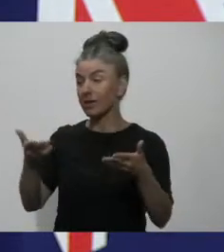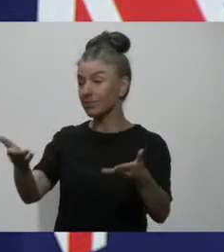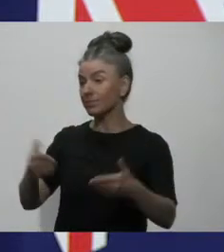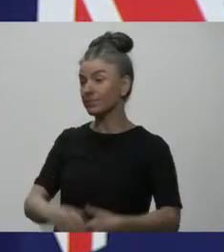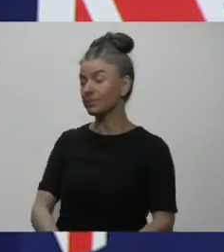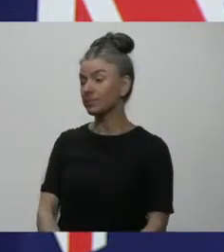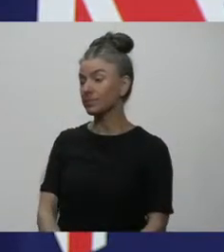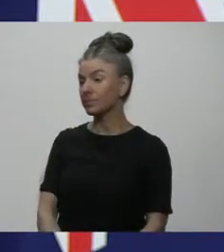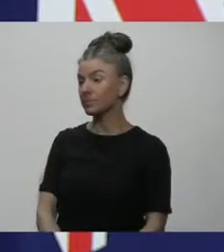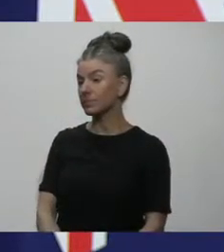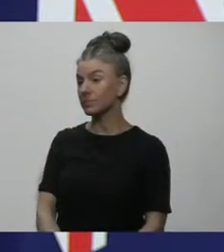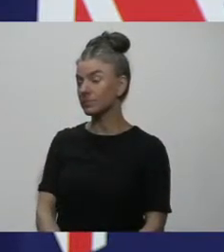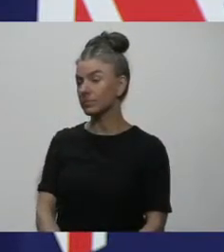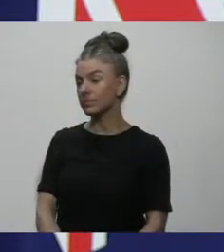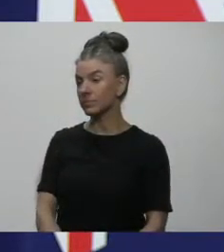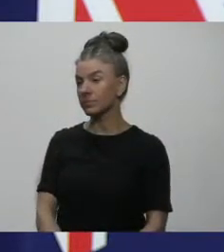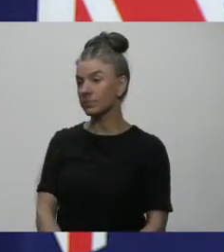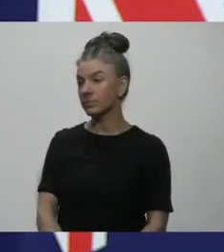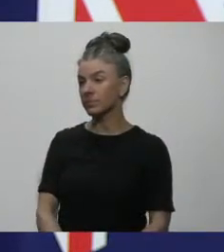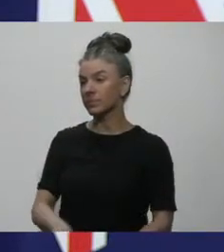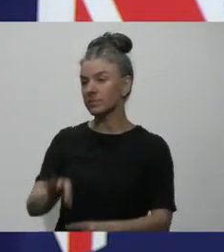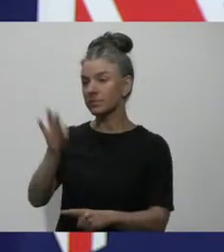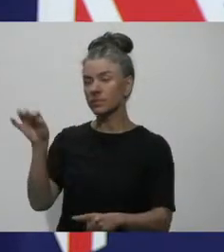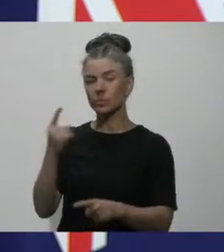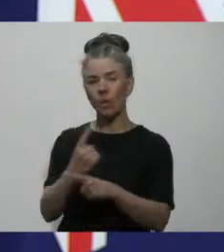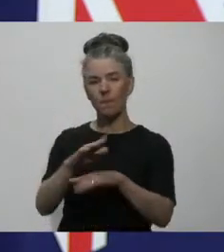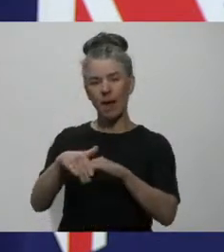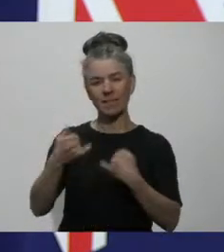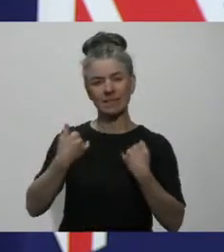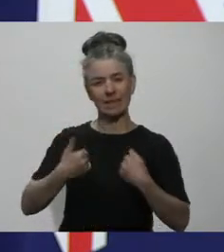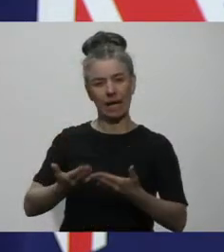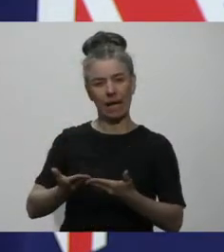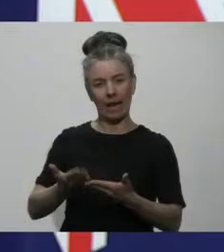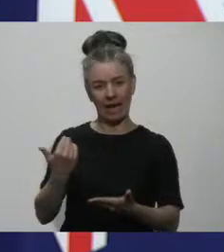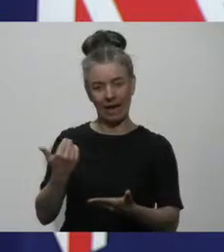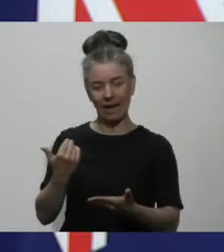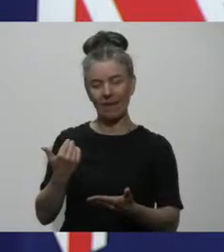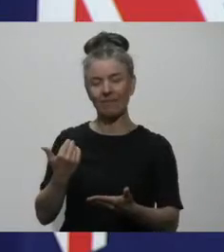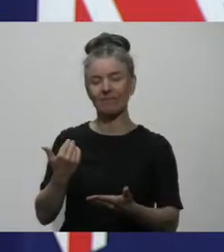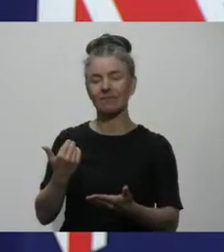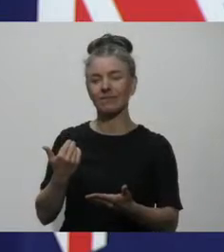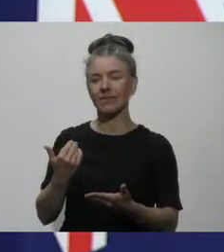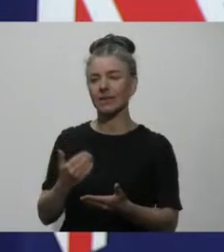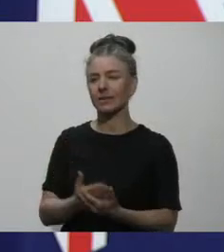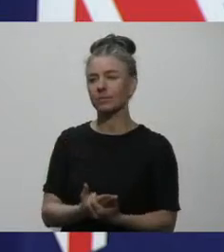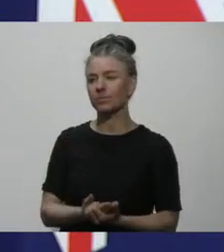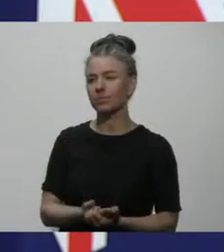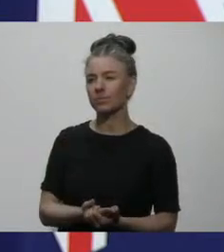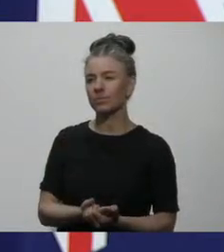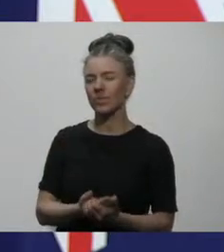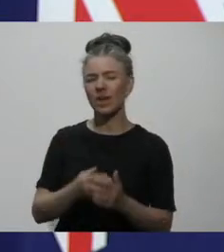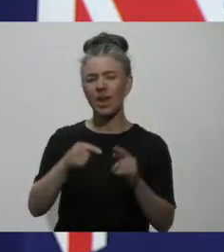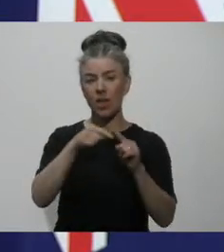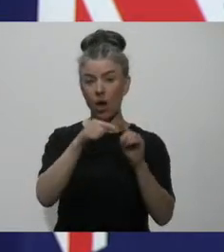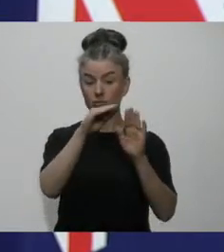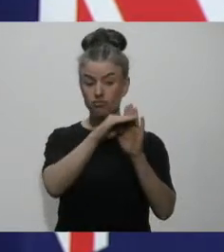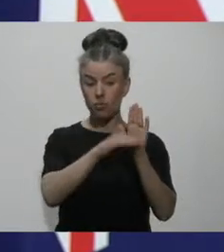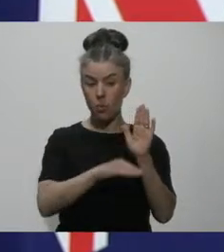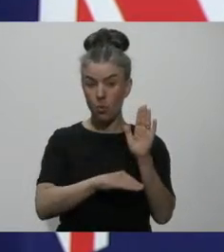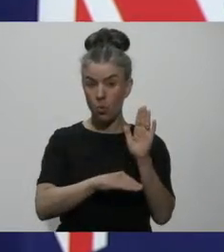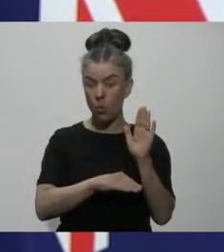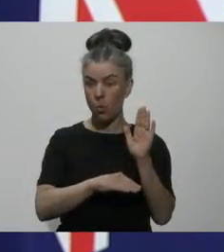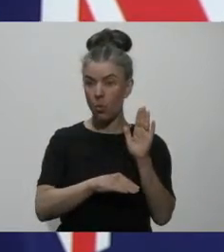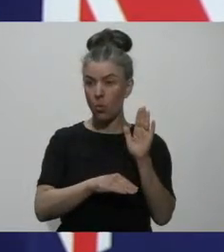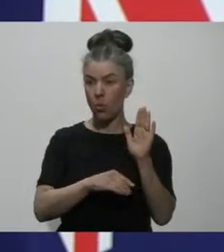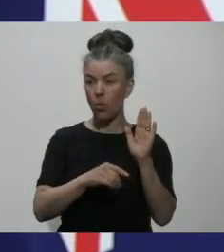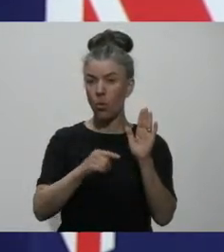at, particularly with the leave scheme, is one of the things that you are looking at abolishing that criteria for the